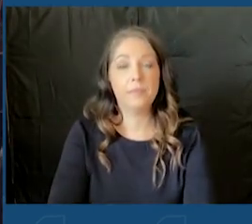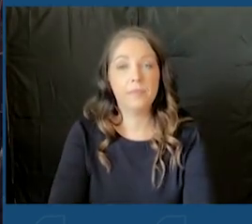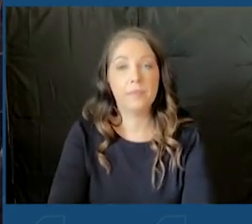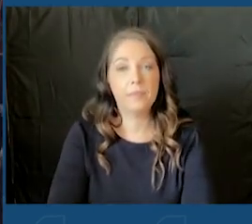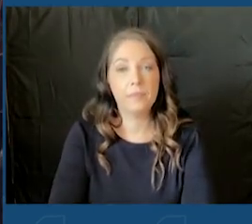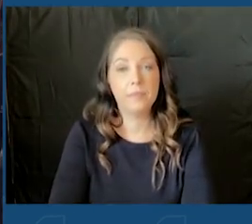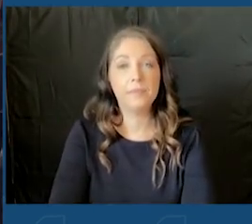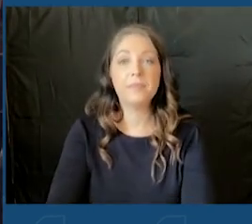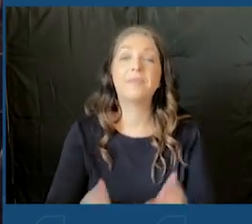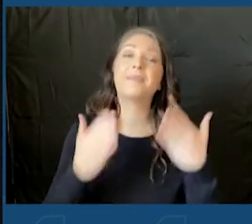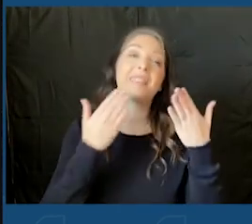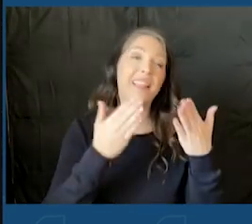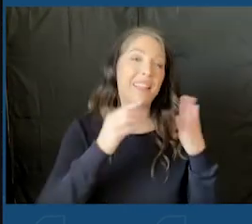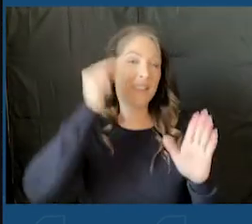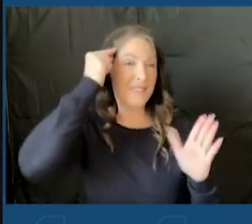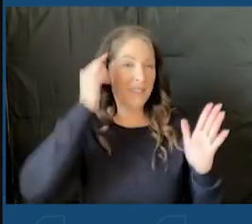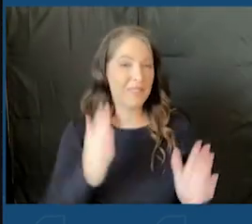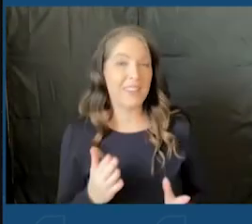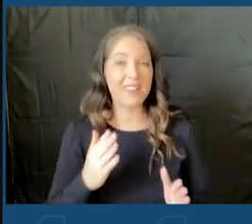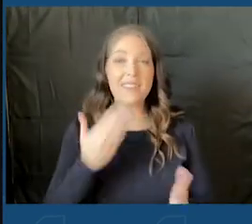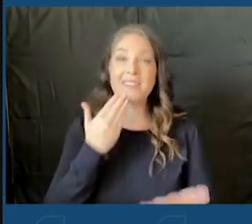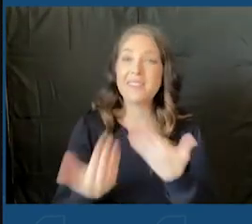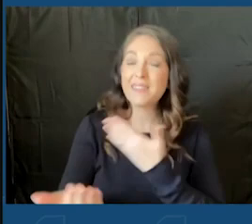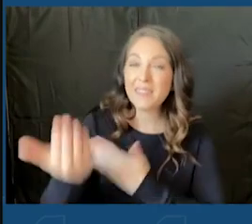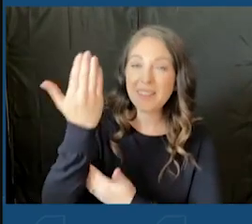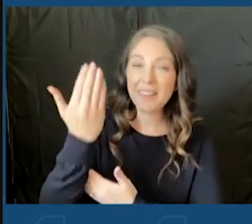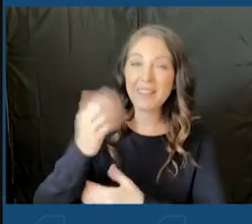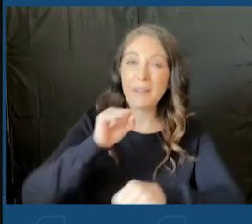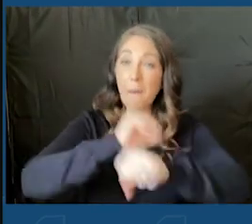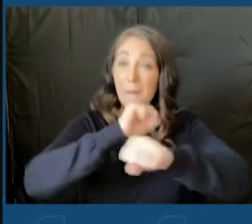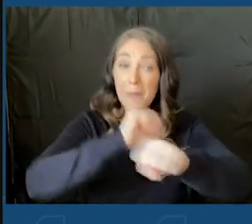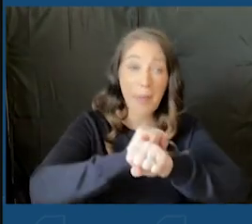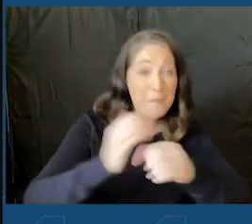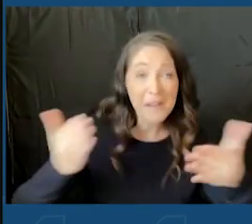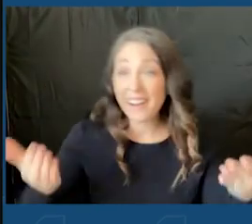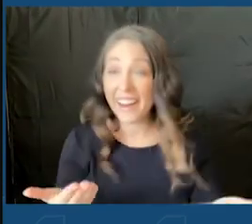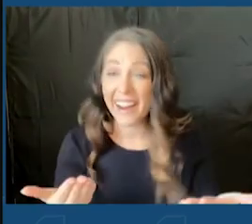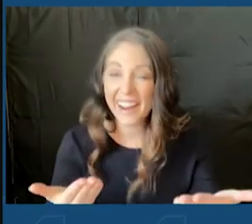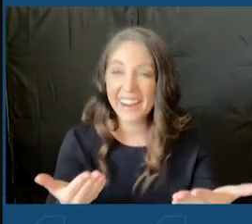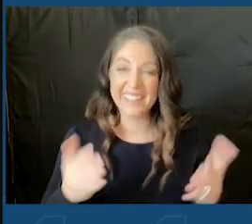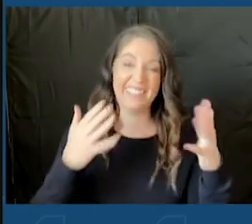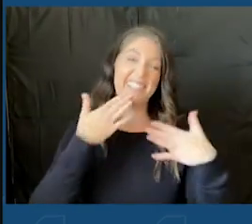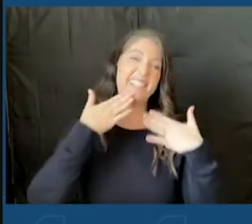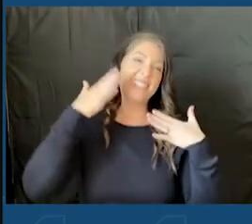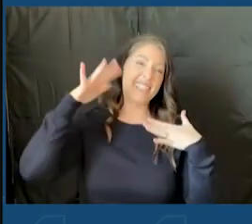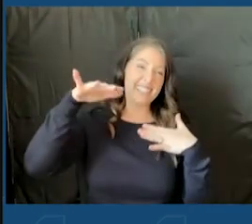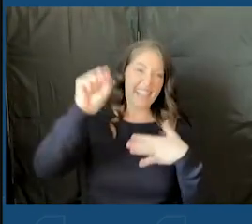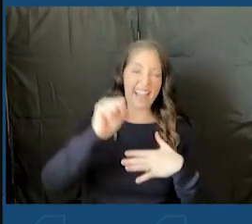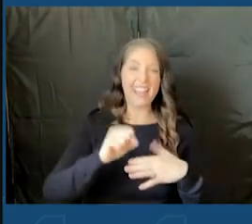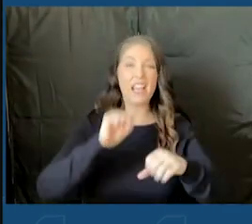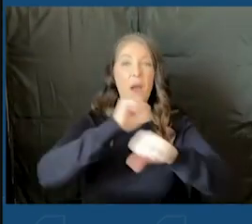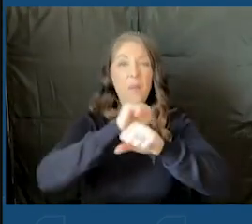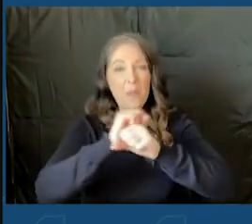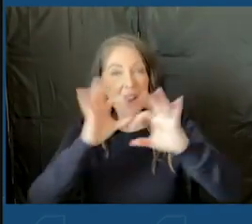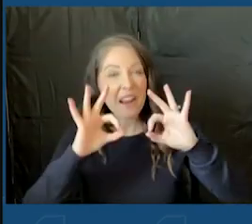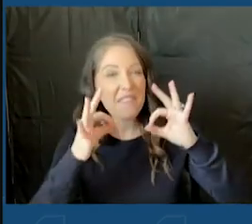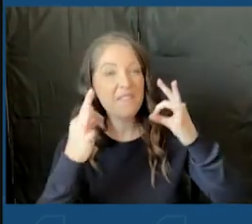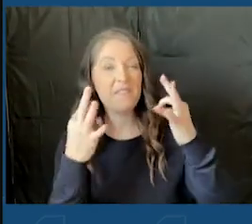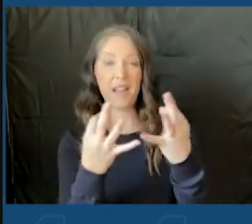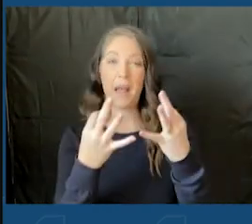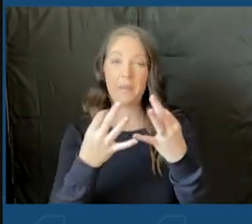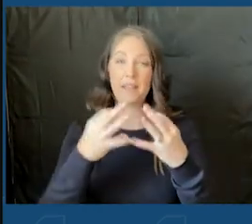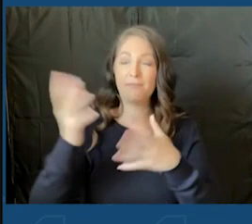Thank you, Madam Governor, and good morning. Is labor in the house? Yes, working families are winning big